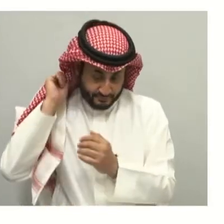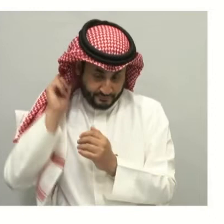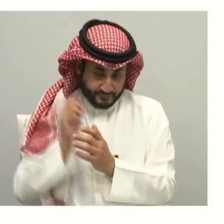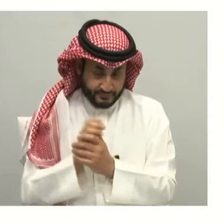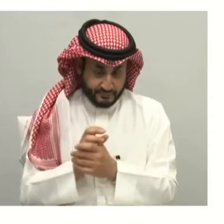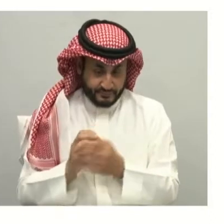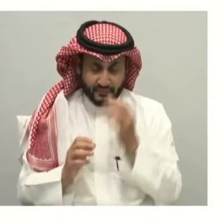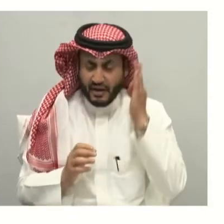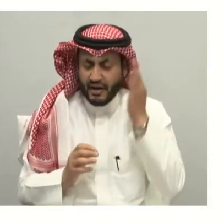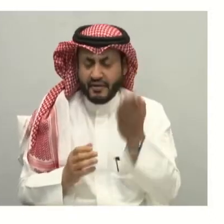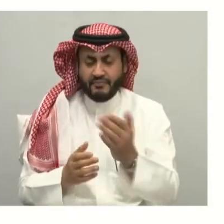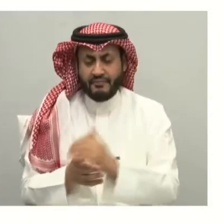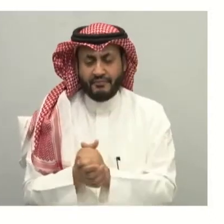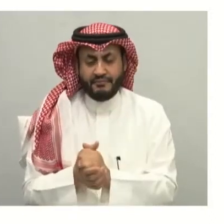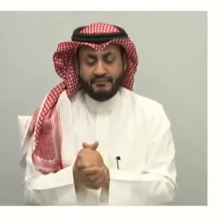Let's listen together.